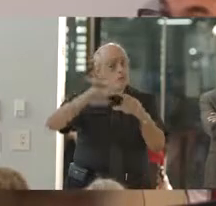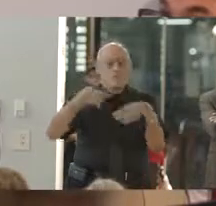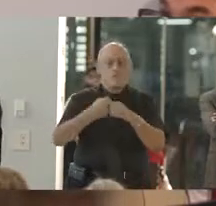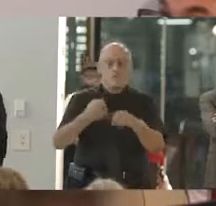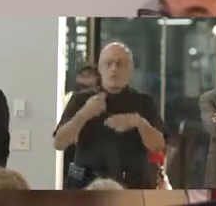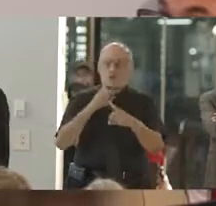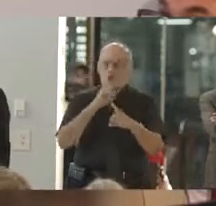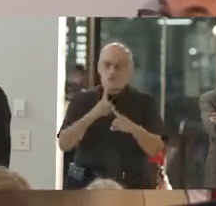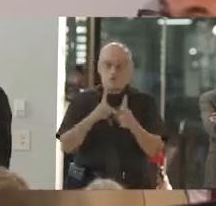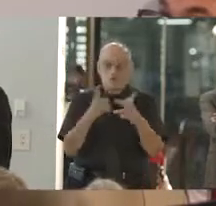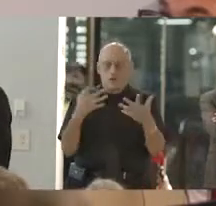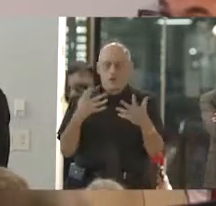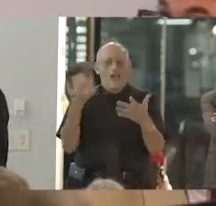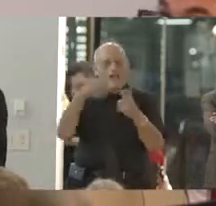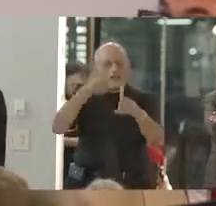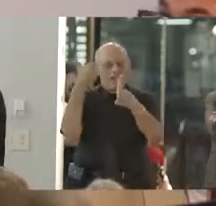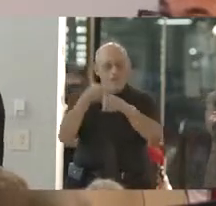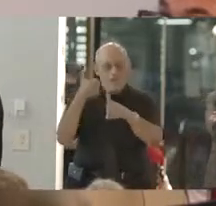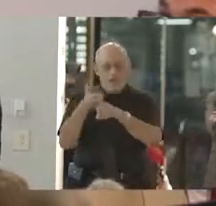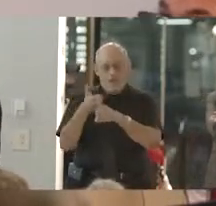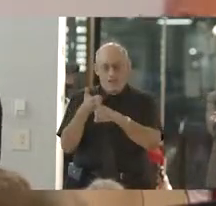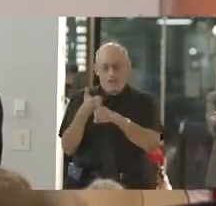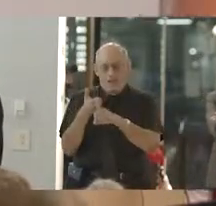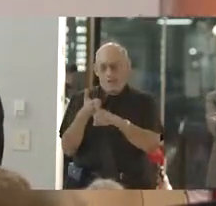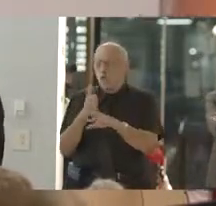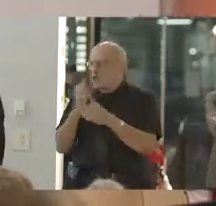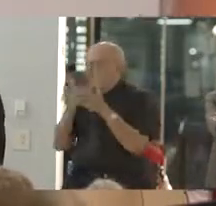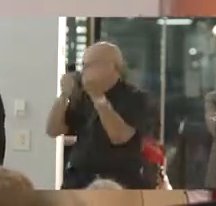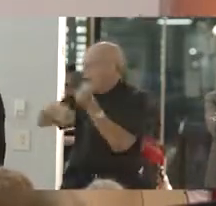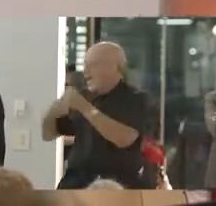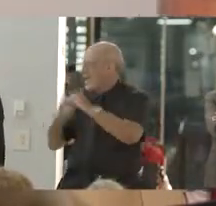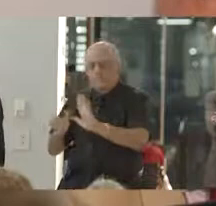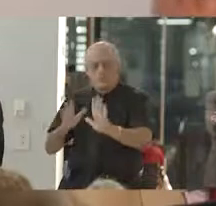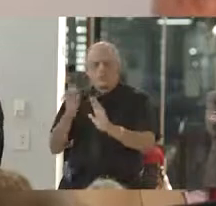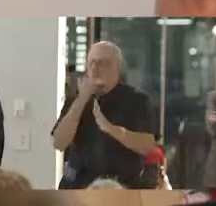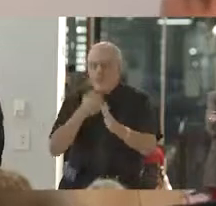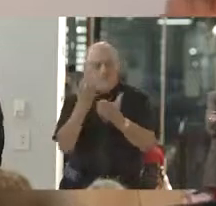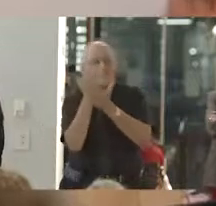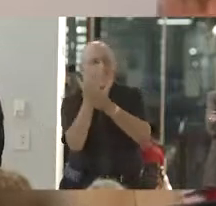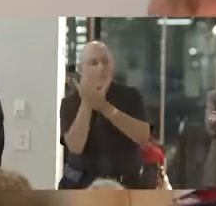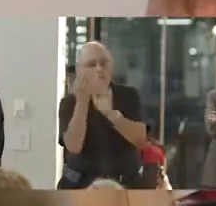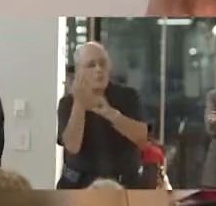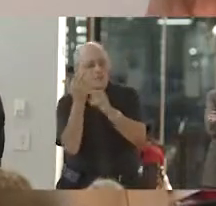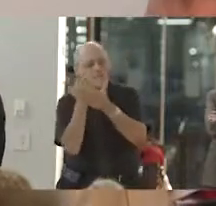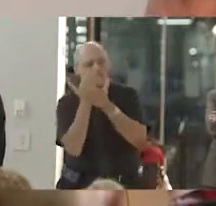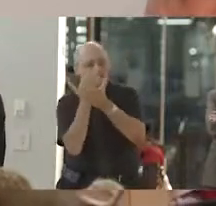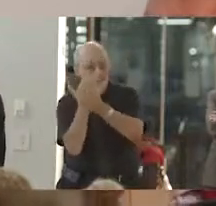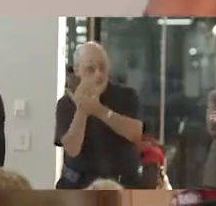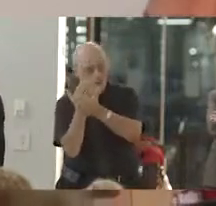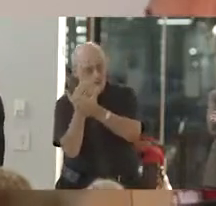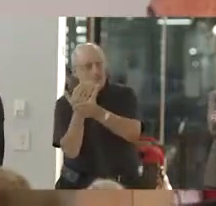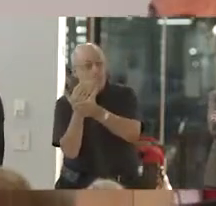sure that any impacts to that would be, oh, sorry, the sailboats, excuse me. I'm so sorry.